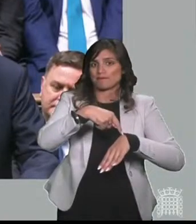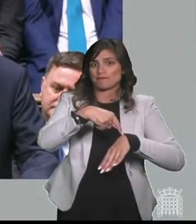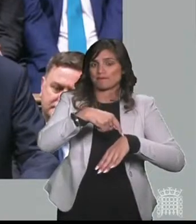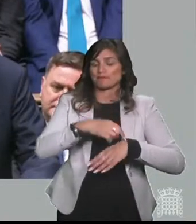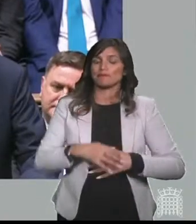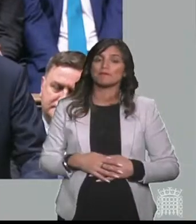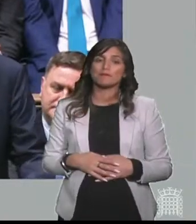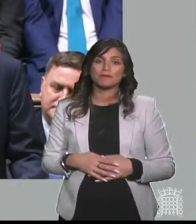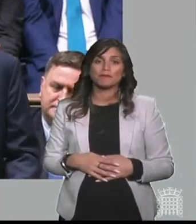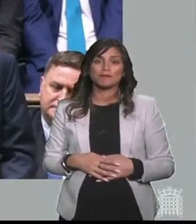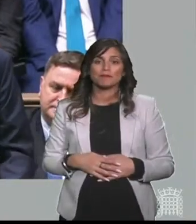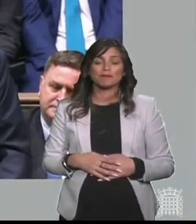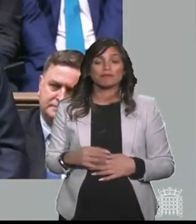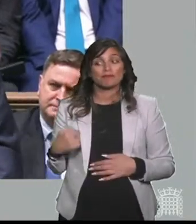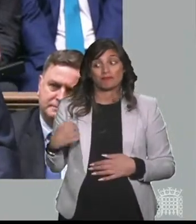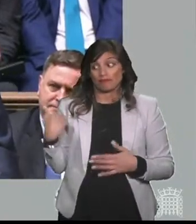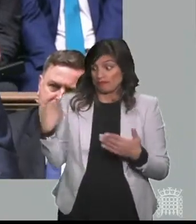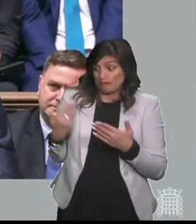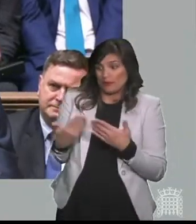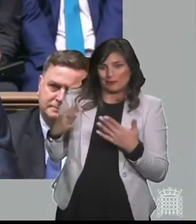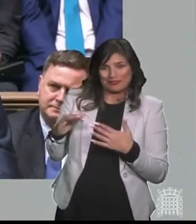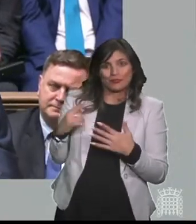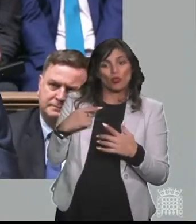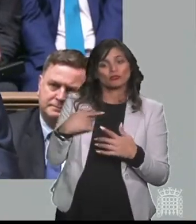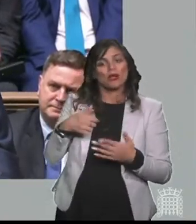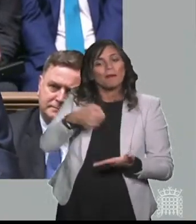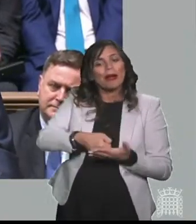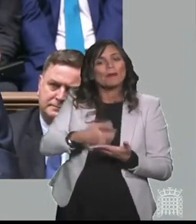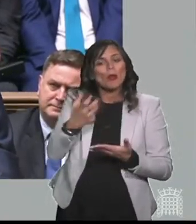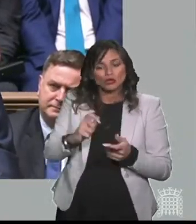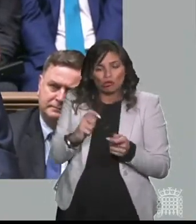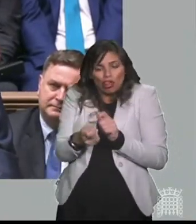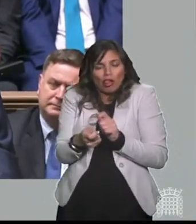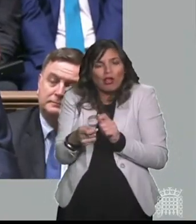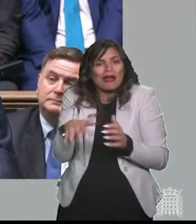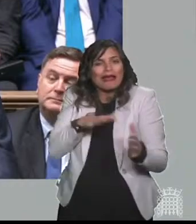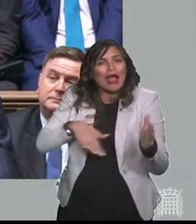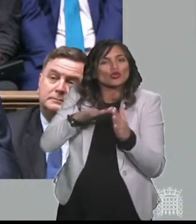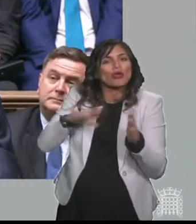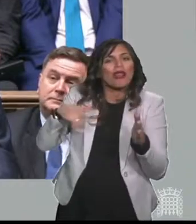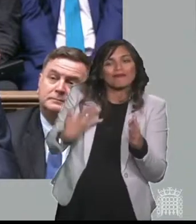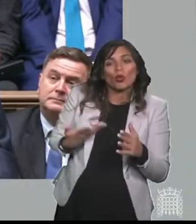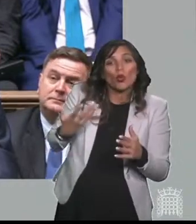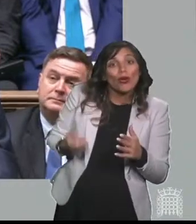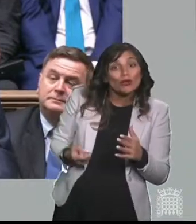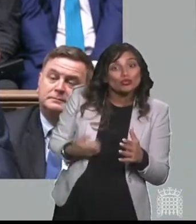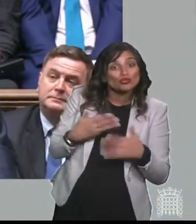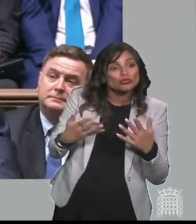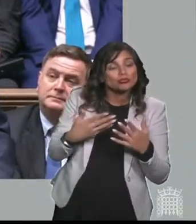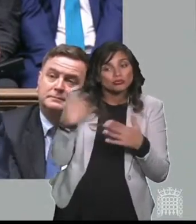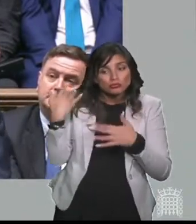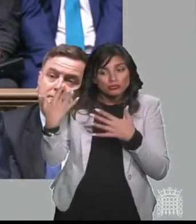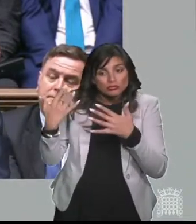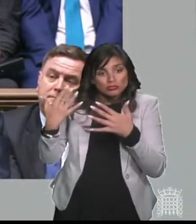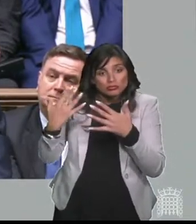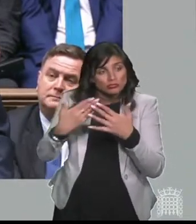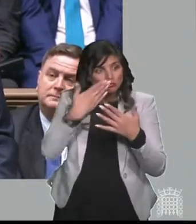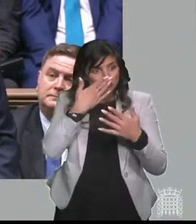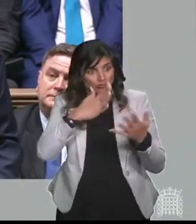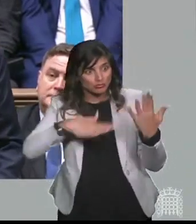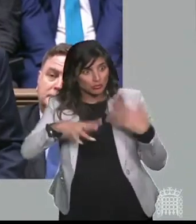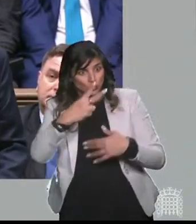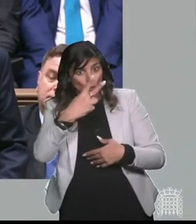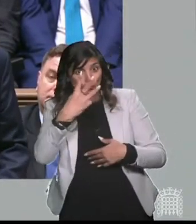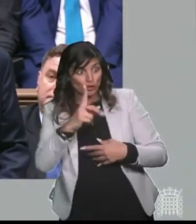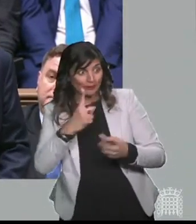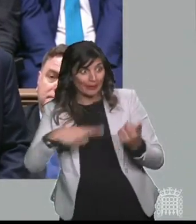the national living wage has been introduced, the proportion of people on low pay, defined as earning less than two-thirds of national median